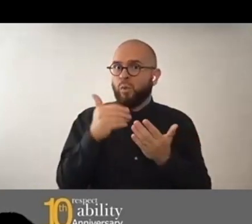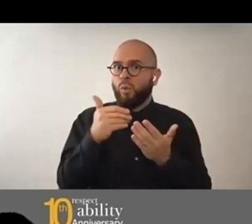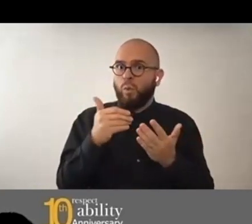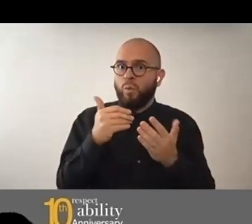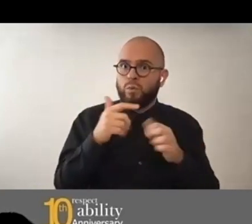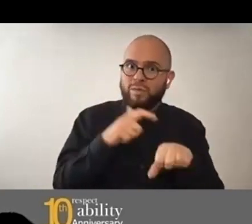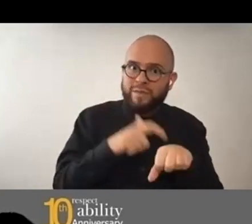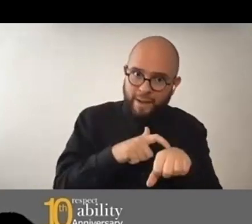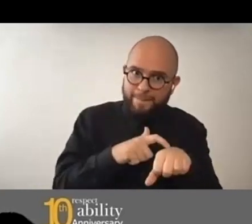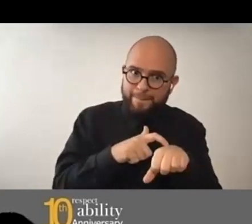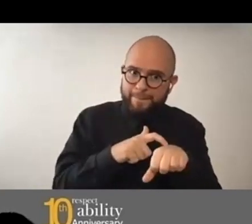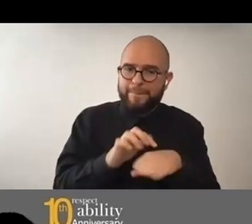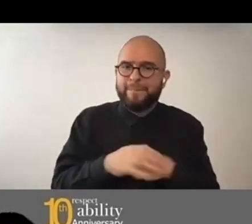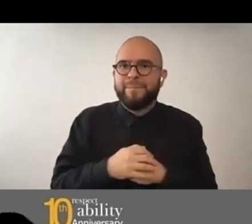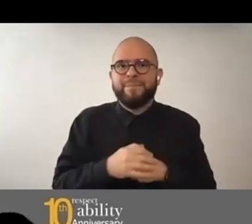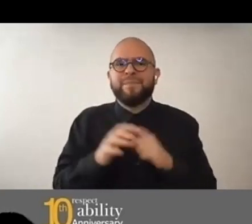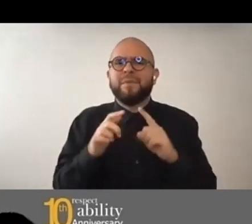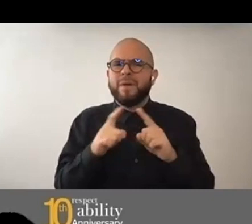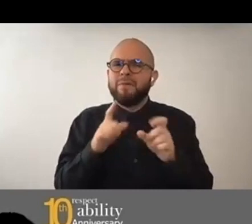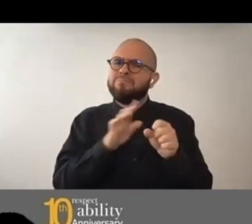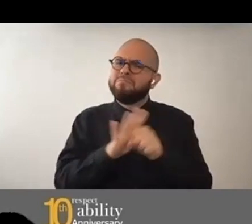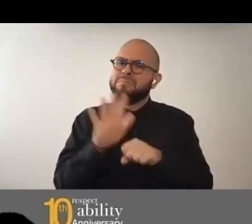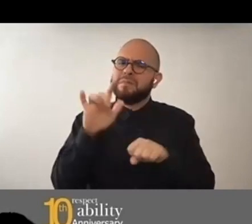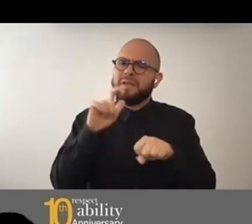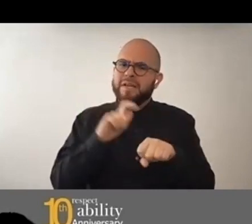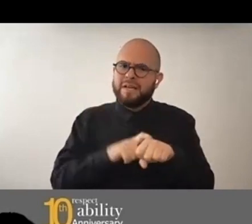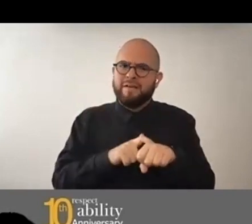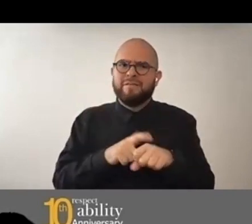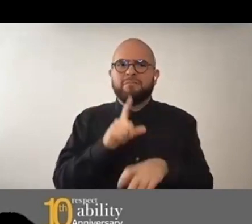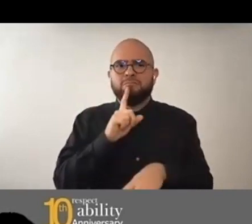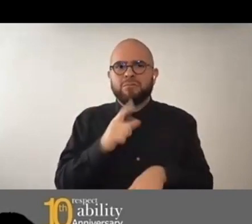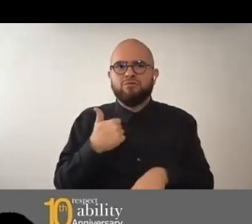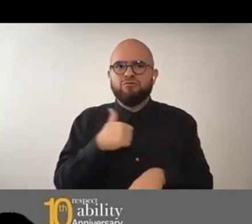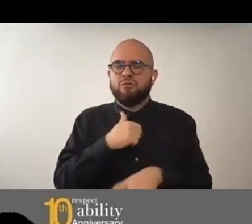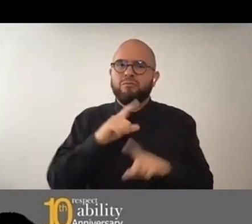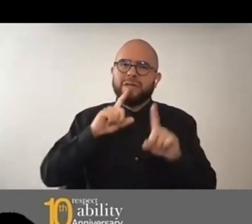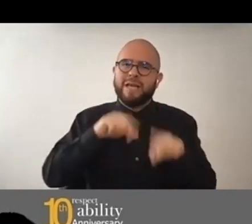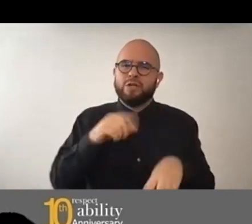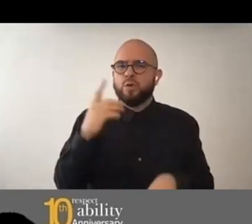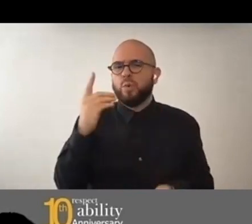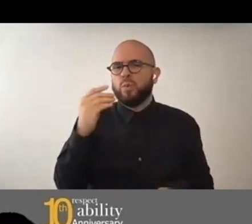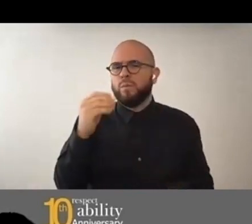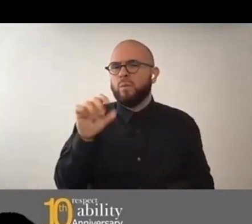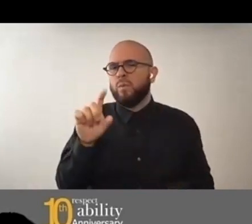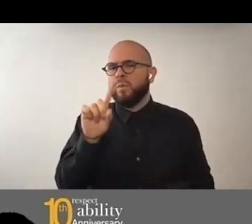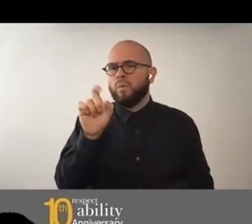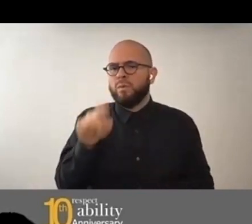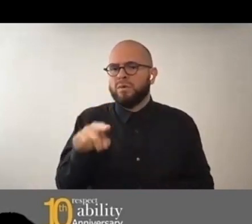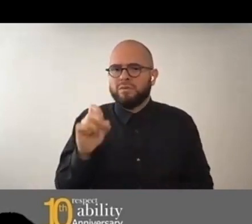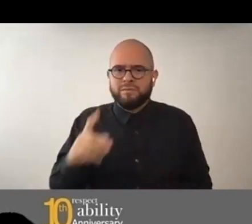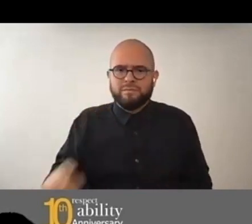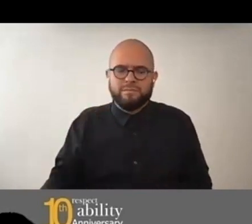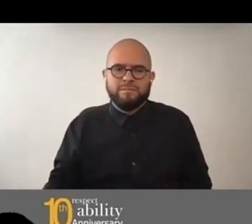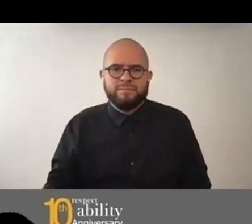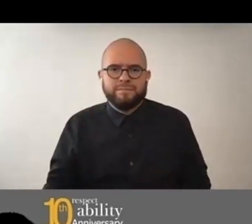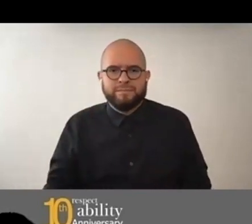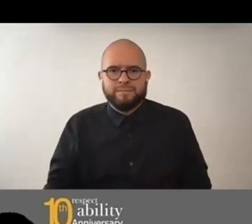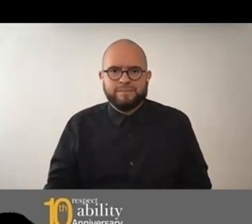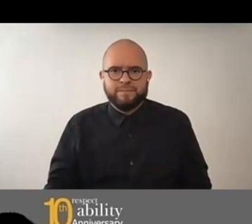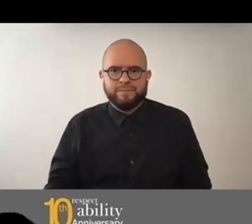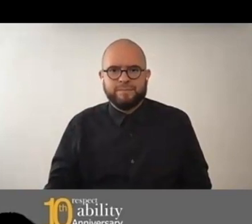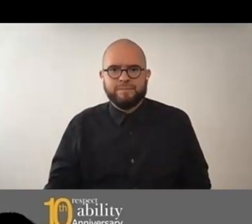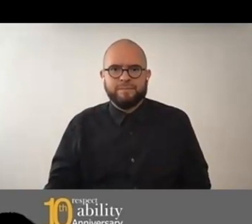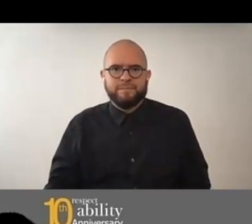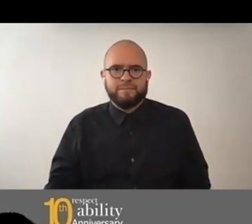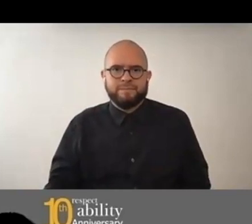but we do have enough time to make sure that we're answering at least this one other question here. So